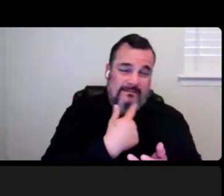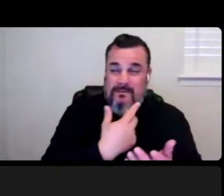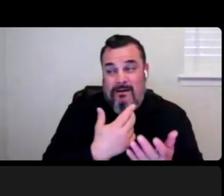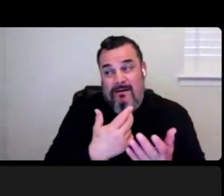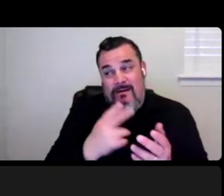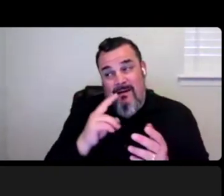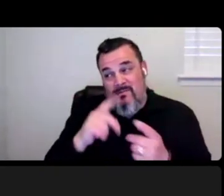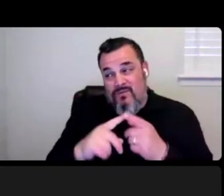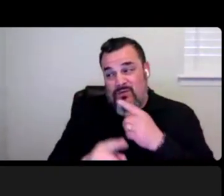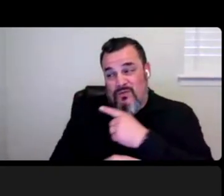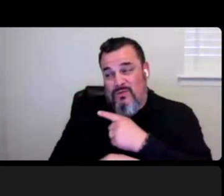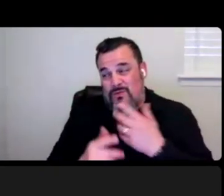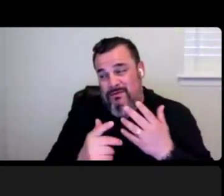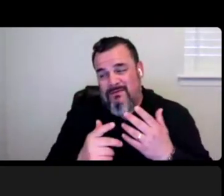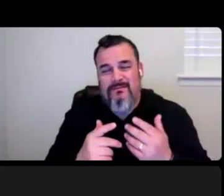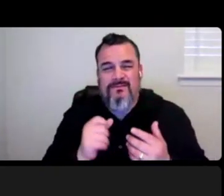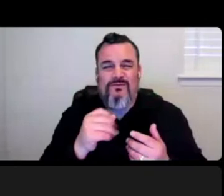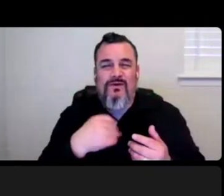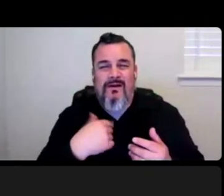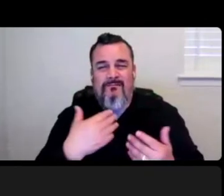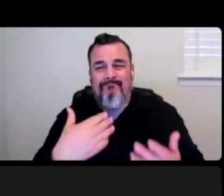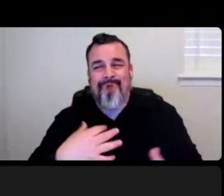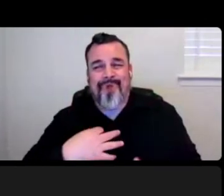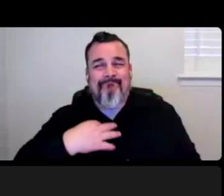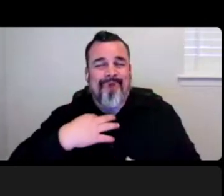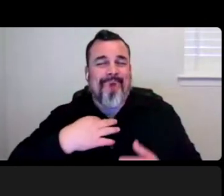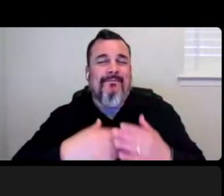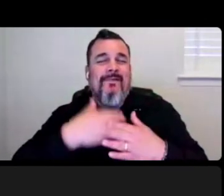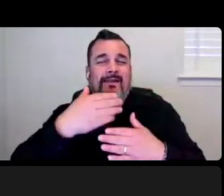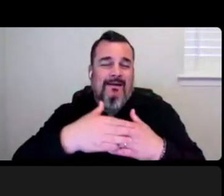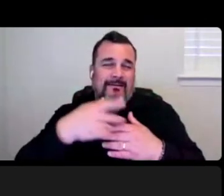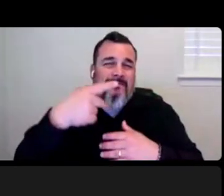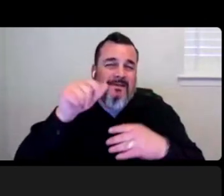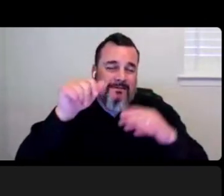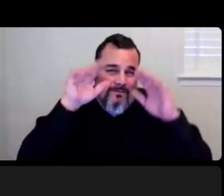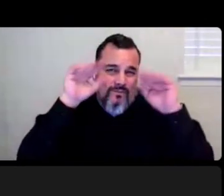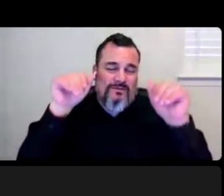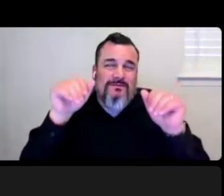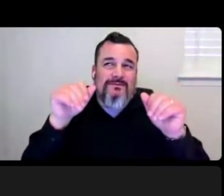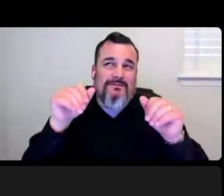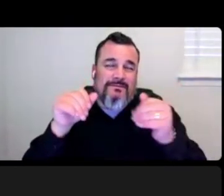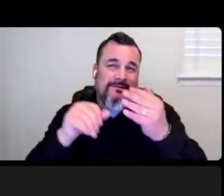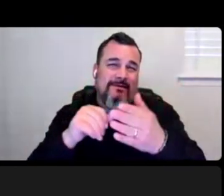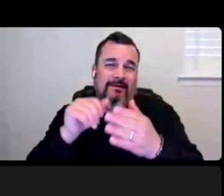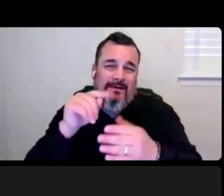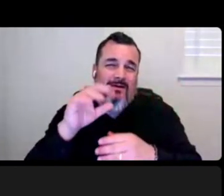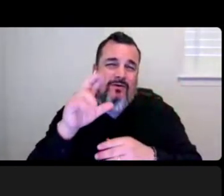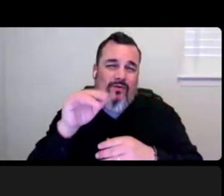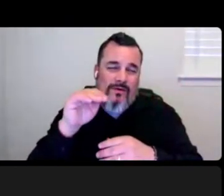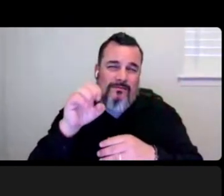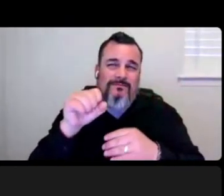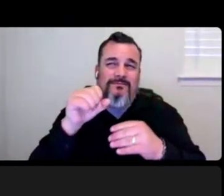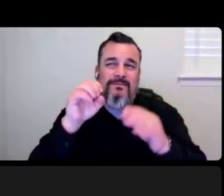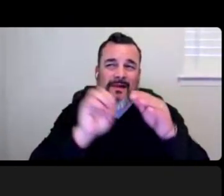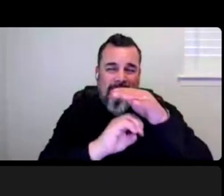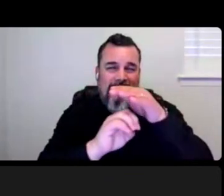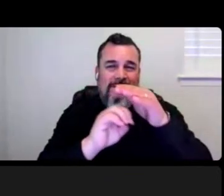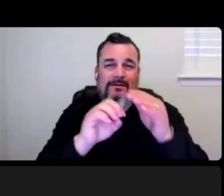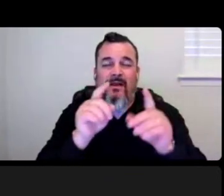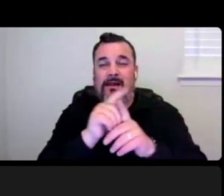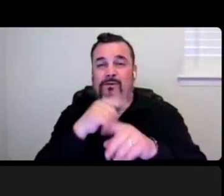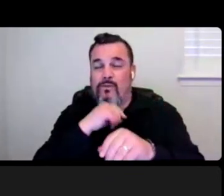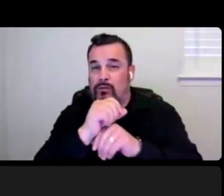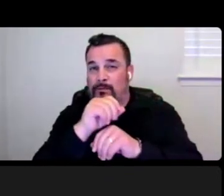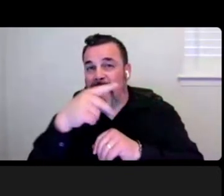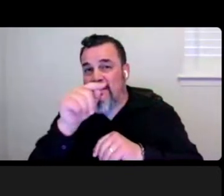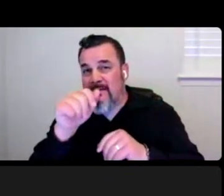you. So I volunteered and became the next PTA president there at Grimes Elementary. As I worked PTA